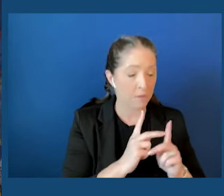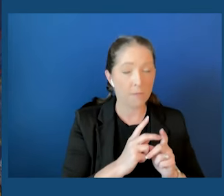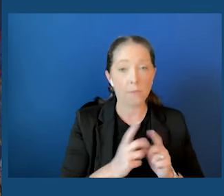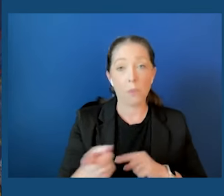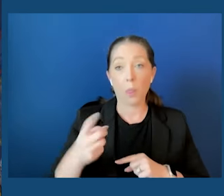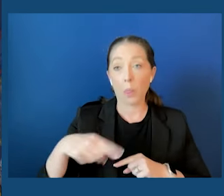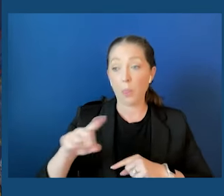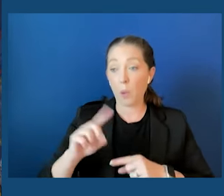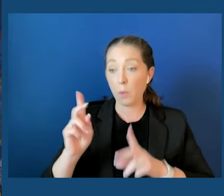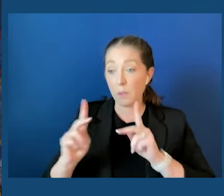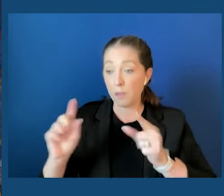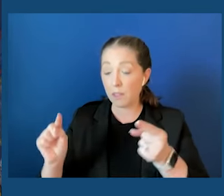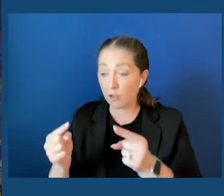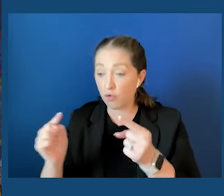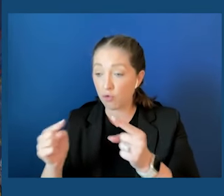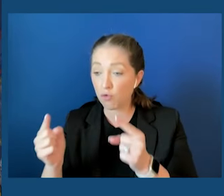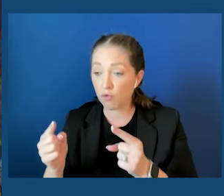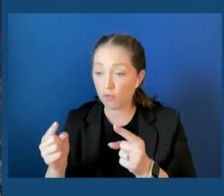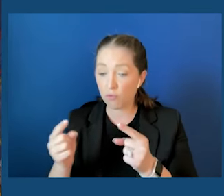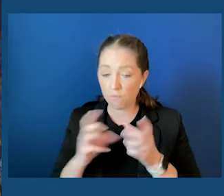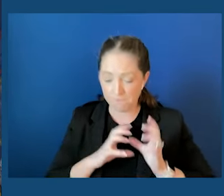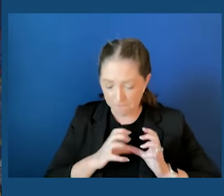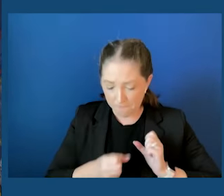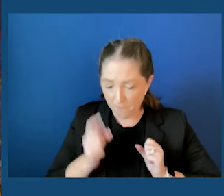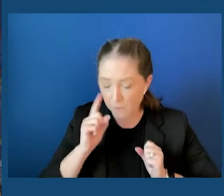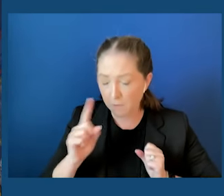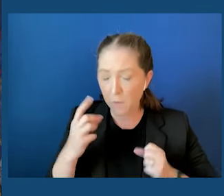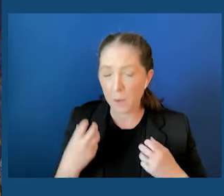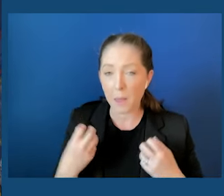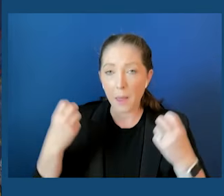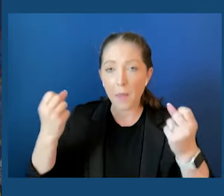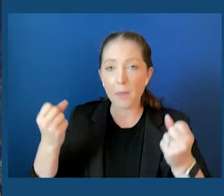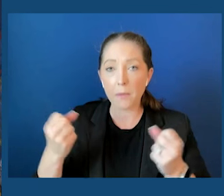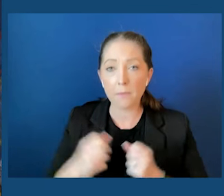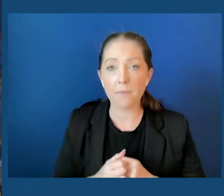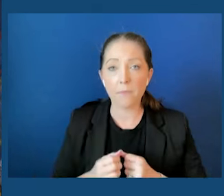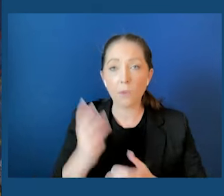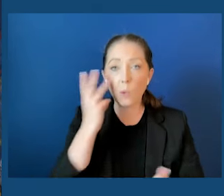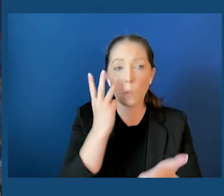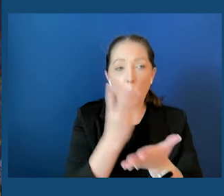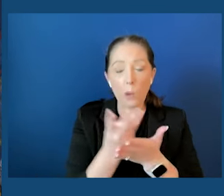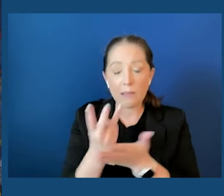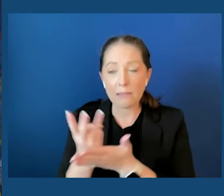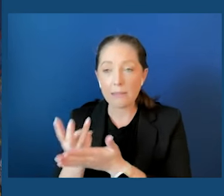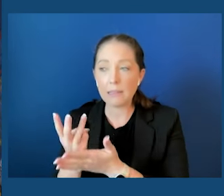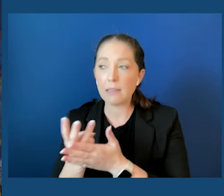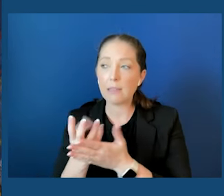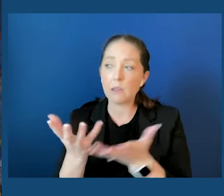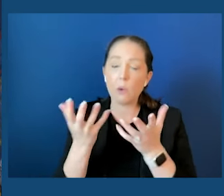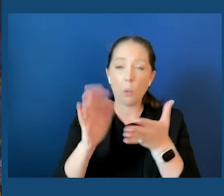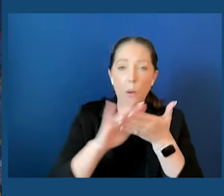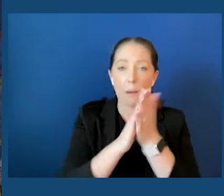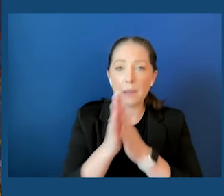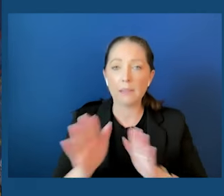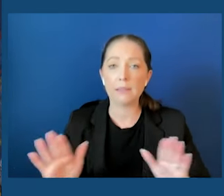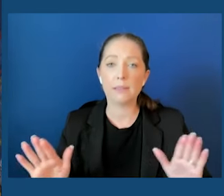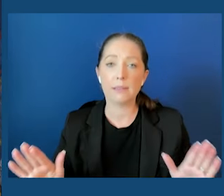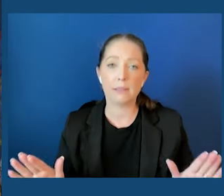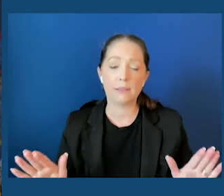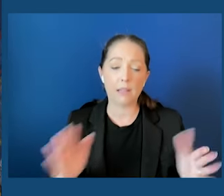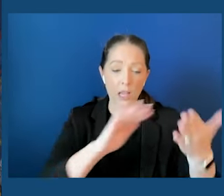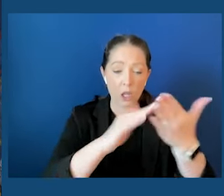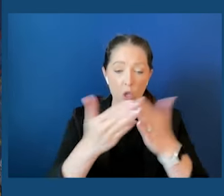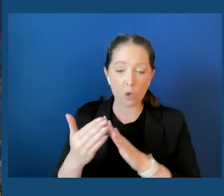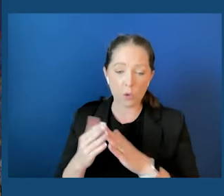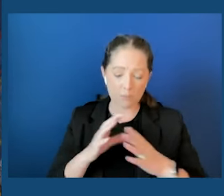Witnesses grieve for their peace. The community grieves for all of us. and many of